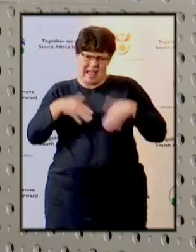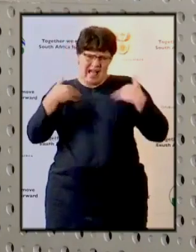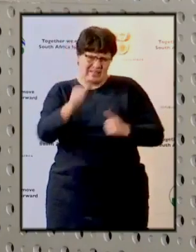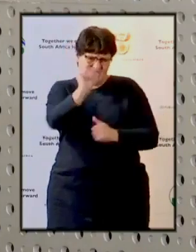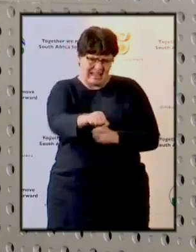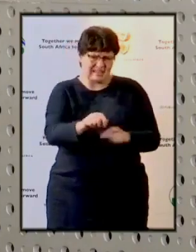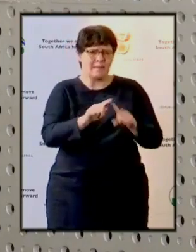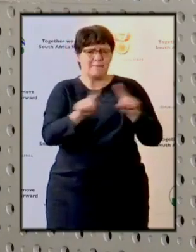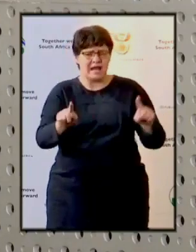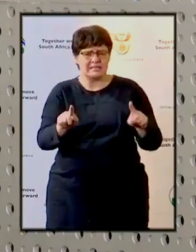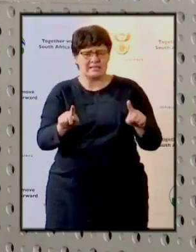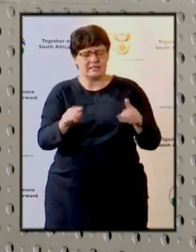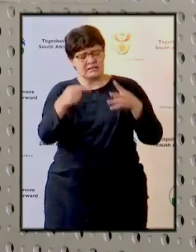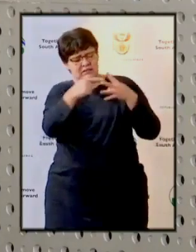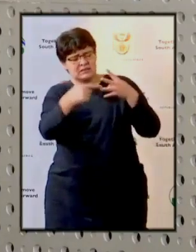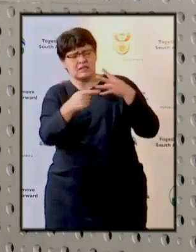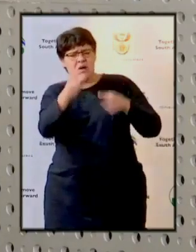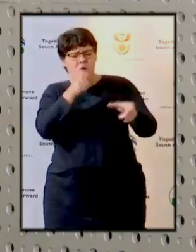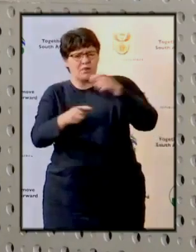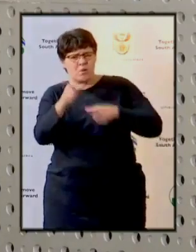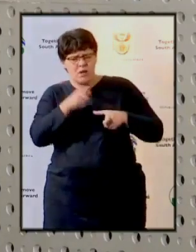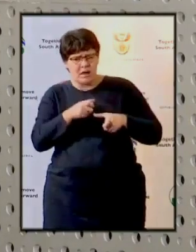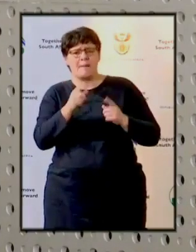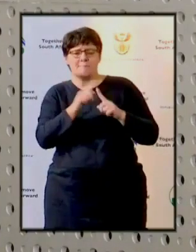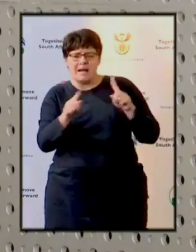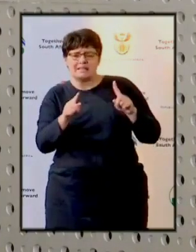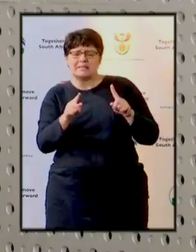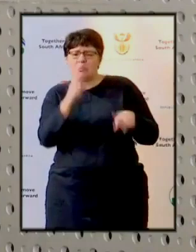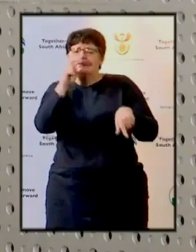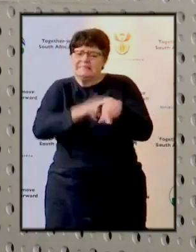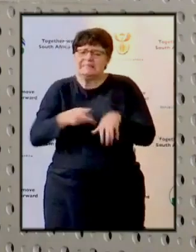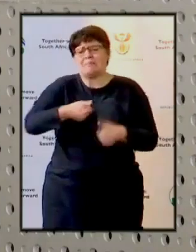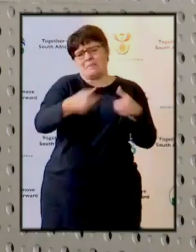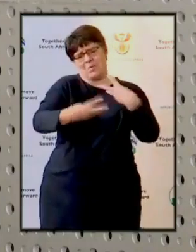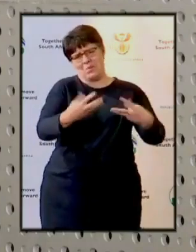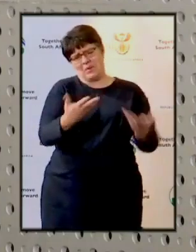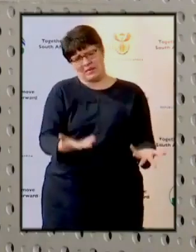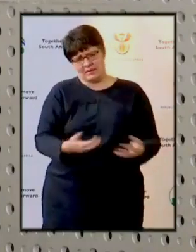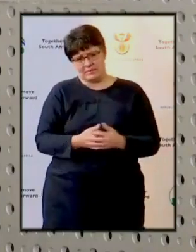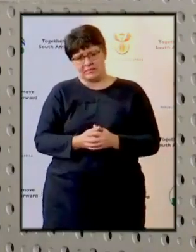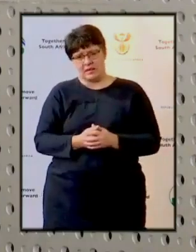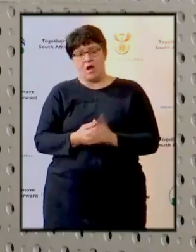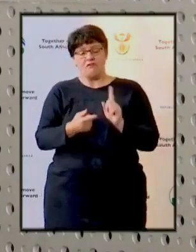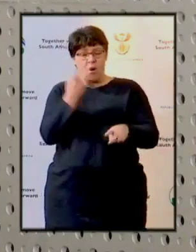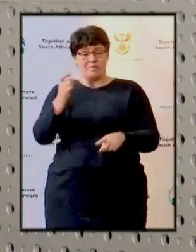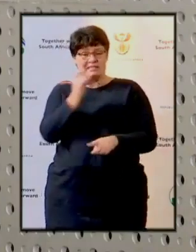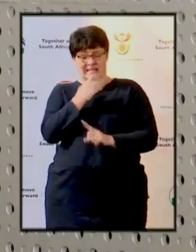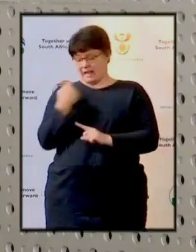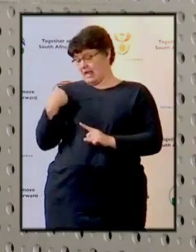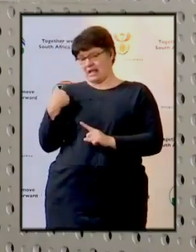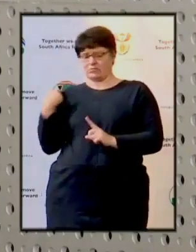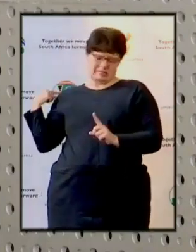many submissions we received, and we were reading through them from Saturday afternoon right through to late last